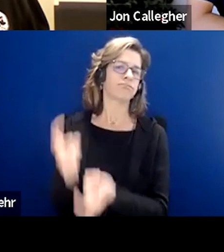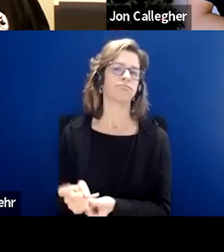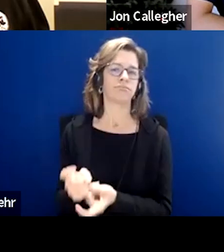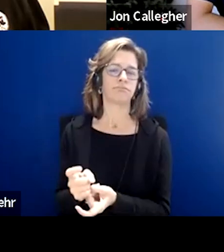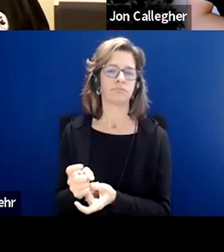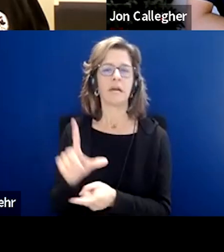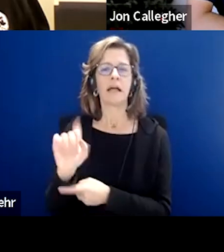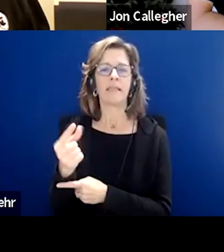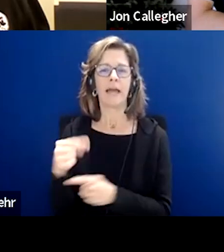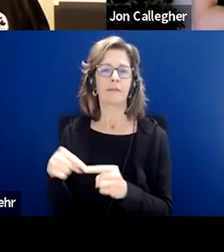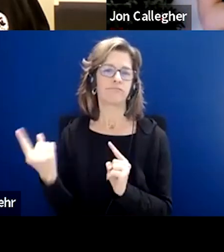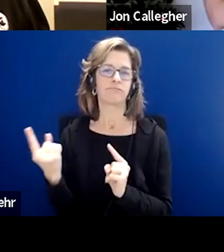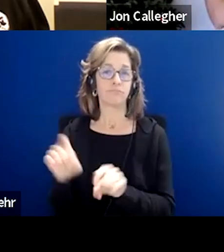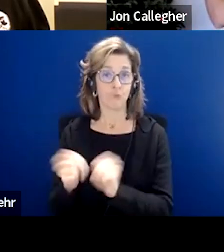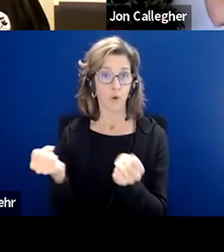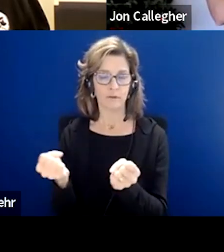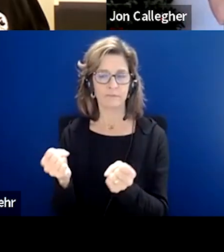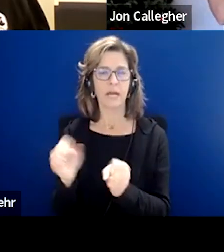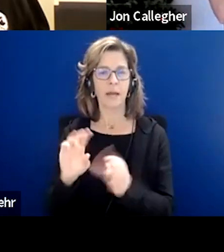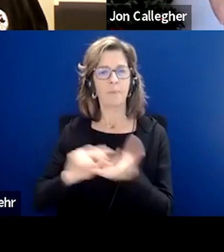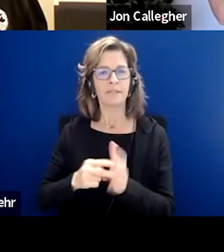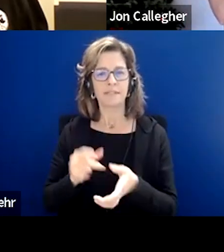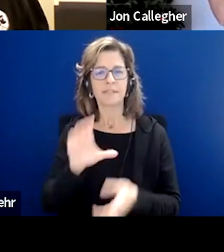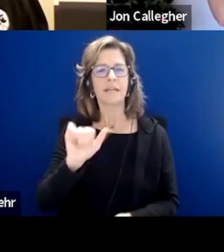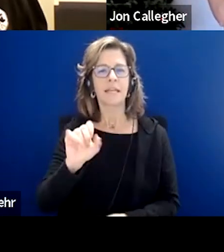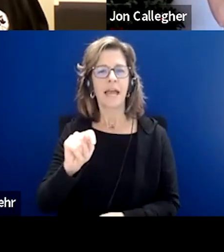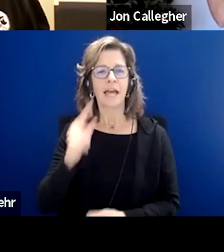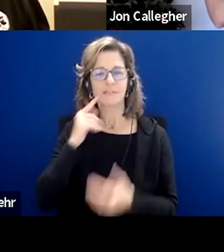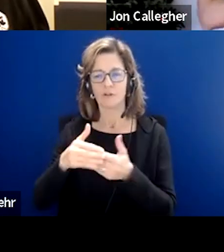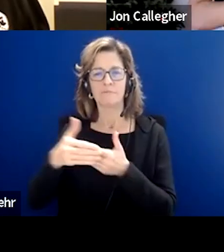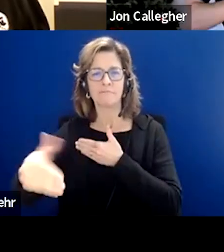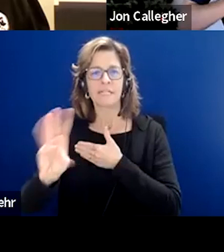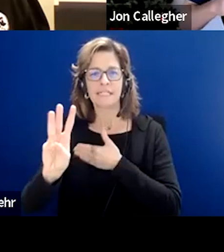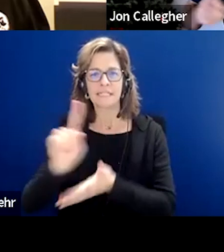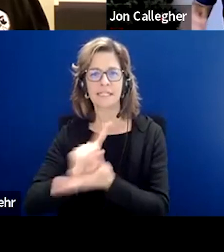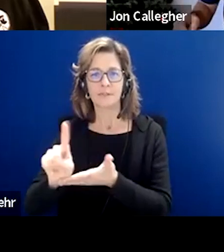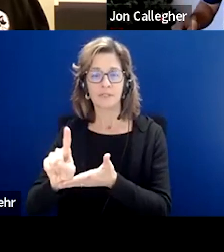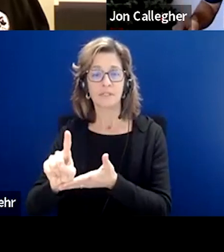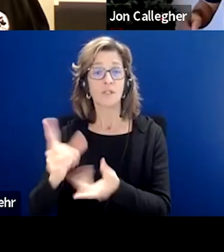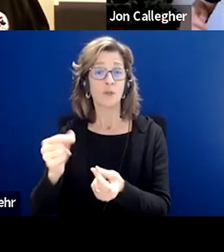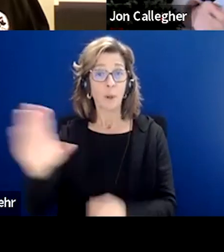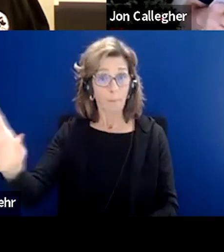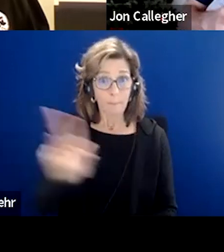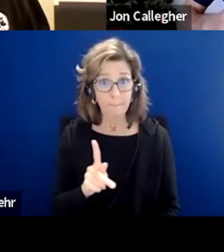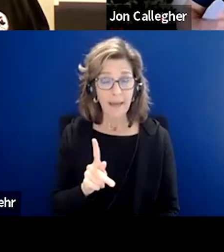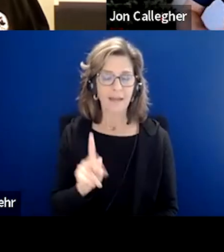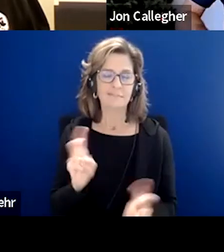right? So there's I hate to say it this way, there's a pity factor, right?